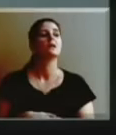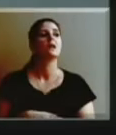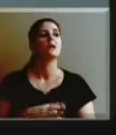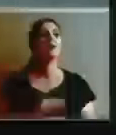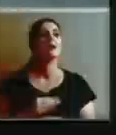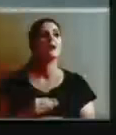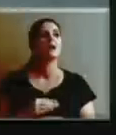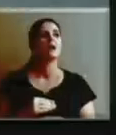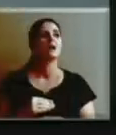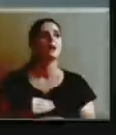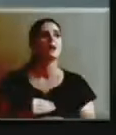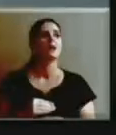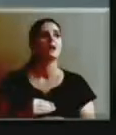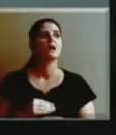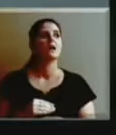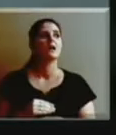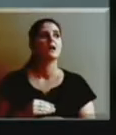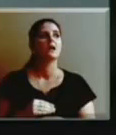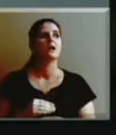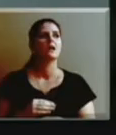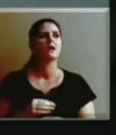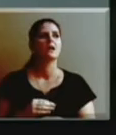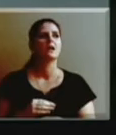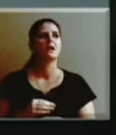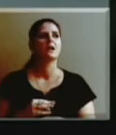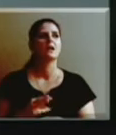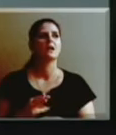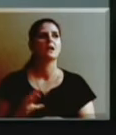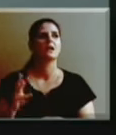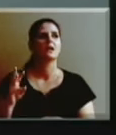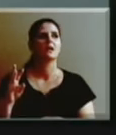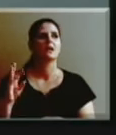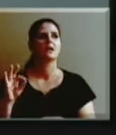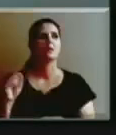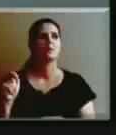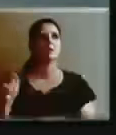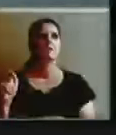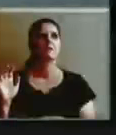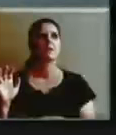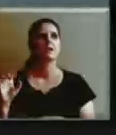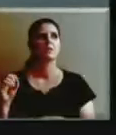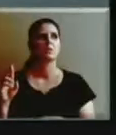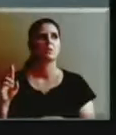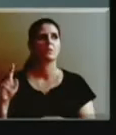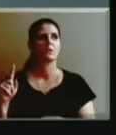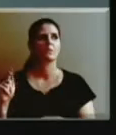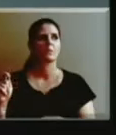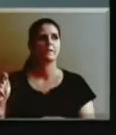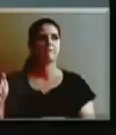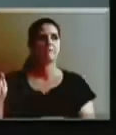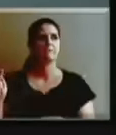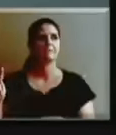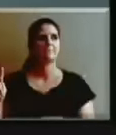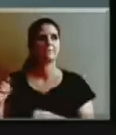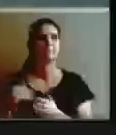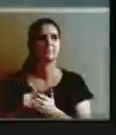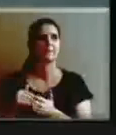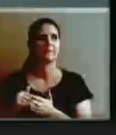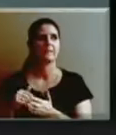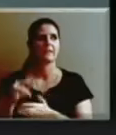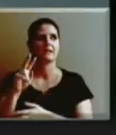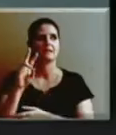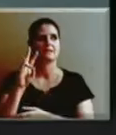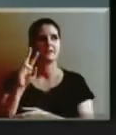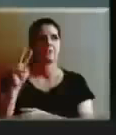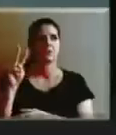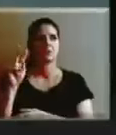69.5 or 1.1 million. The recommended 72.2 cents will provide a